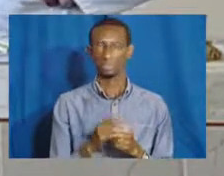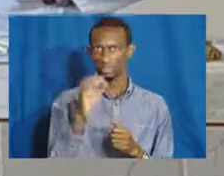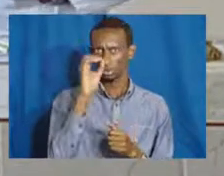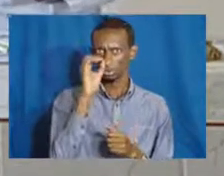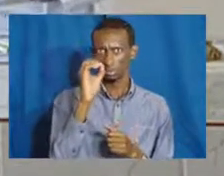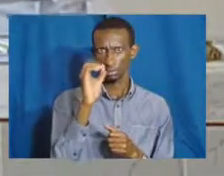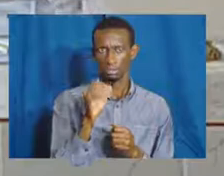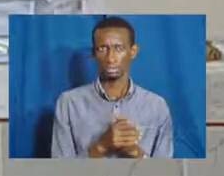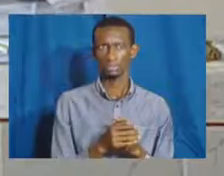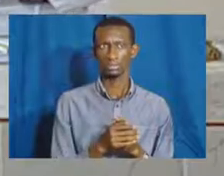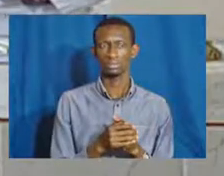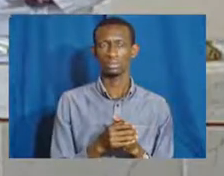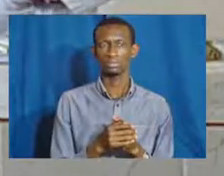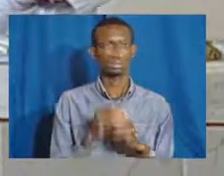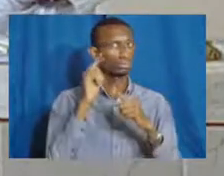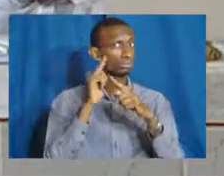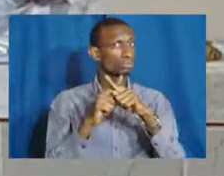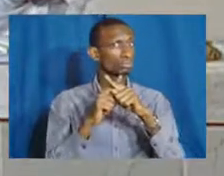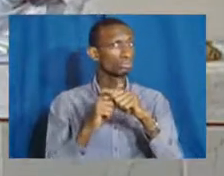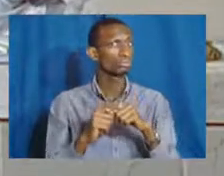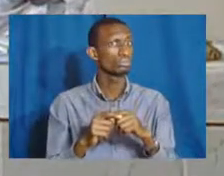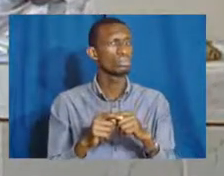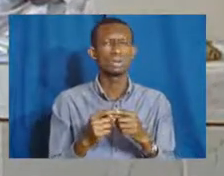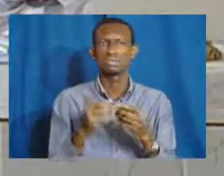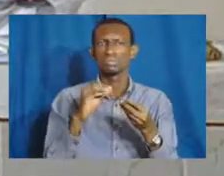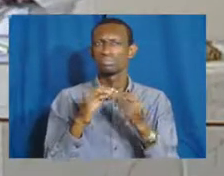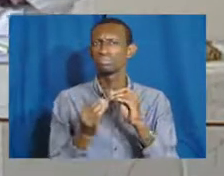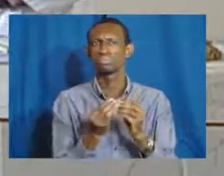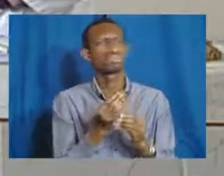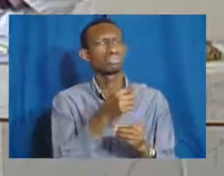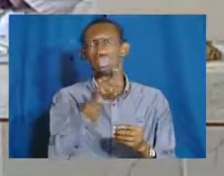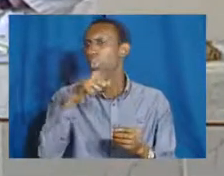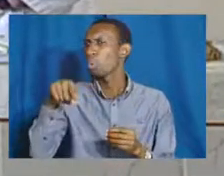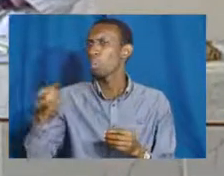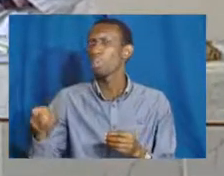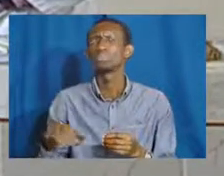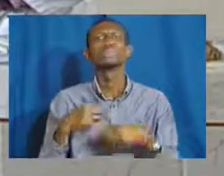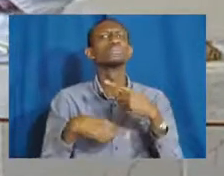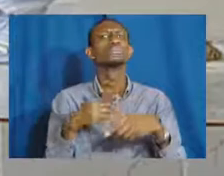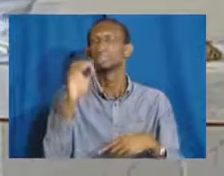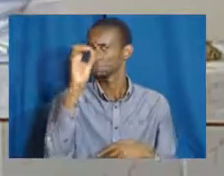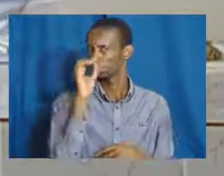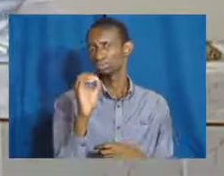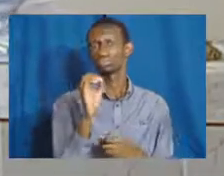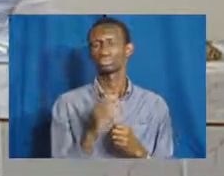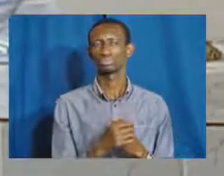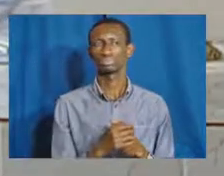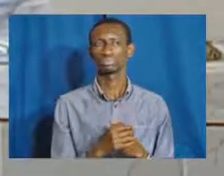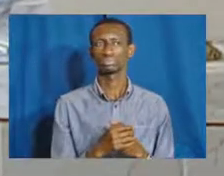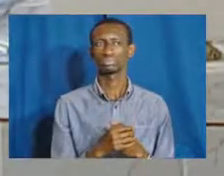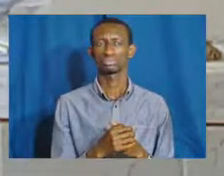0 times any real number is always 0. It means